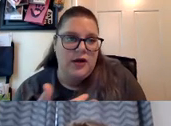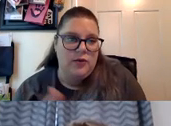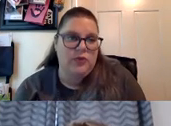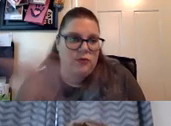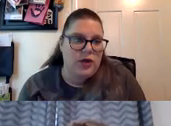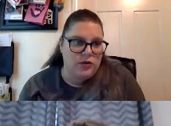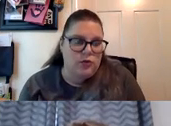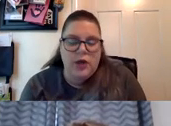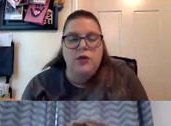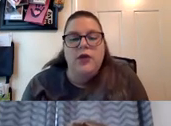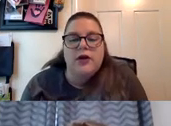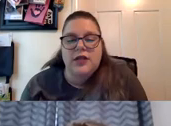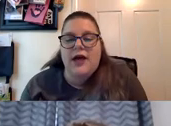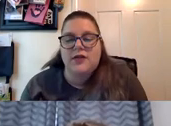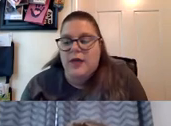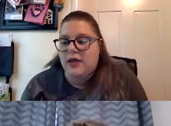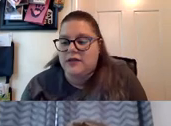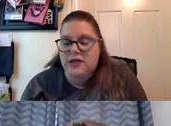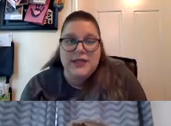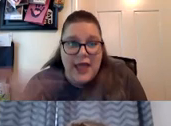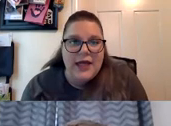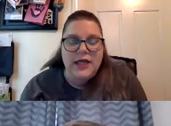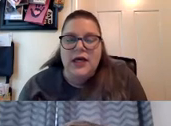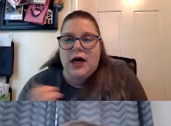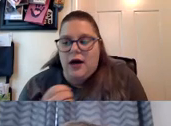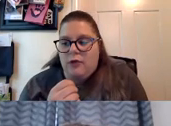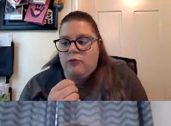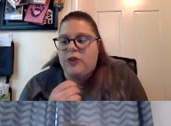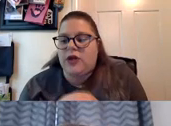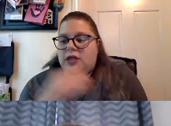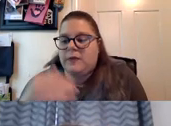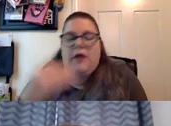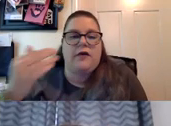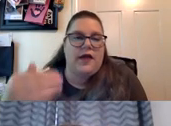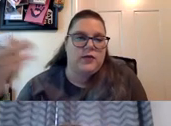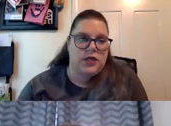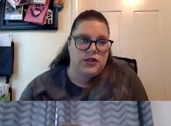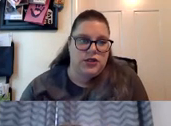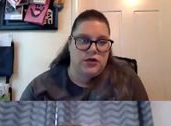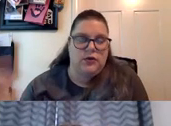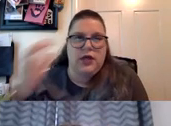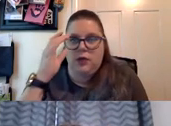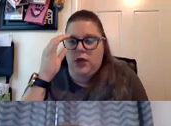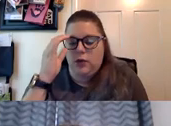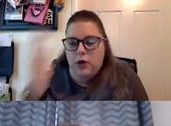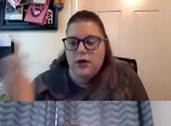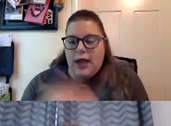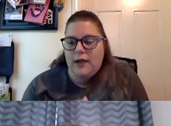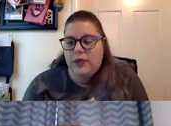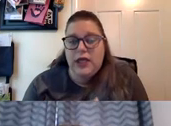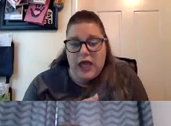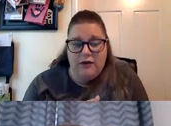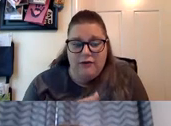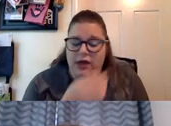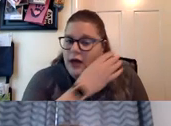accessible. What you learned last week is it. But there is some other things we can do in Word